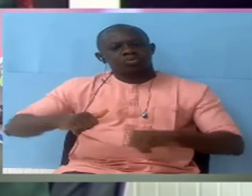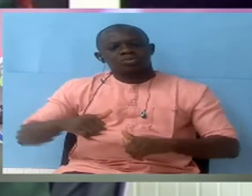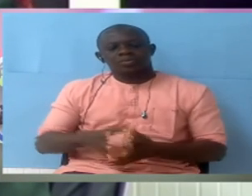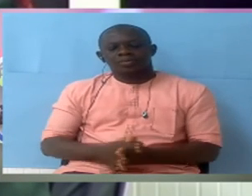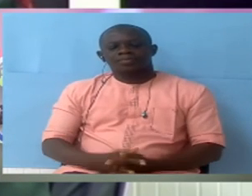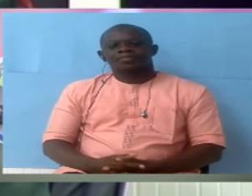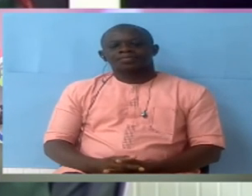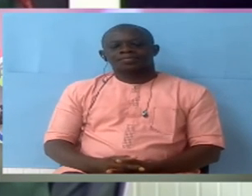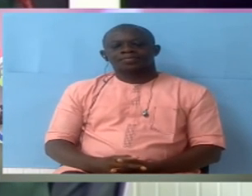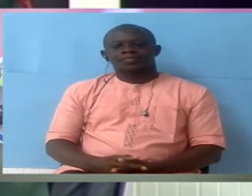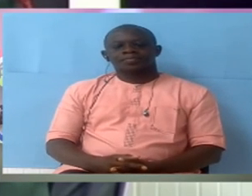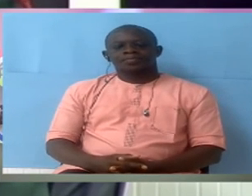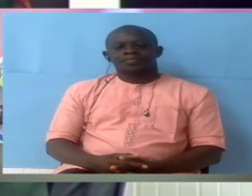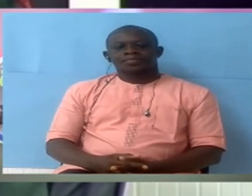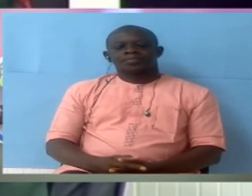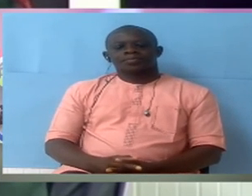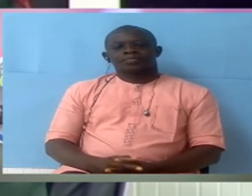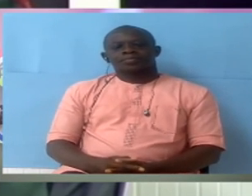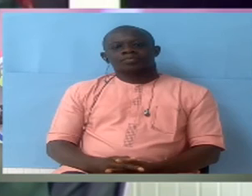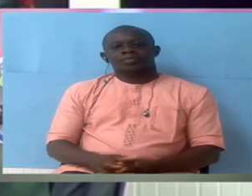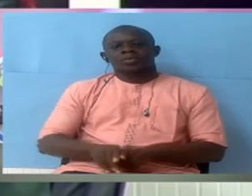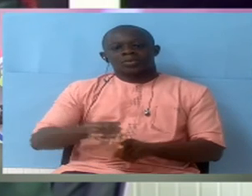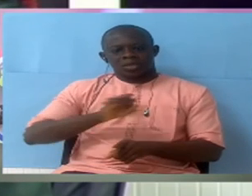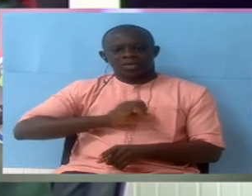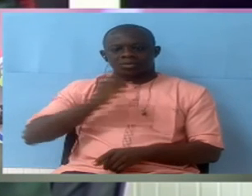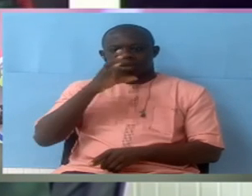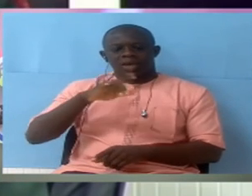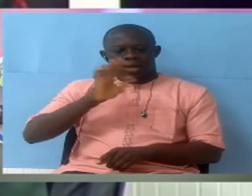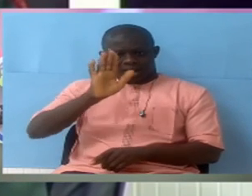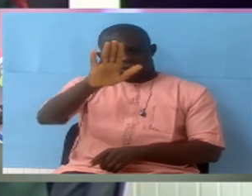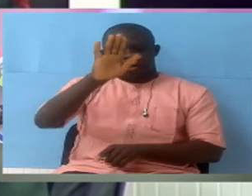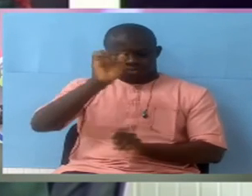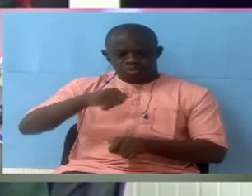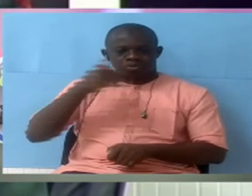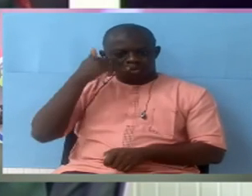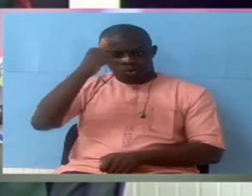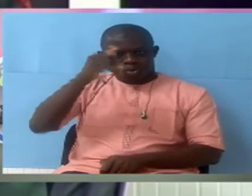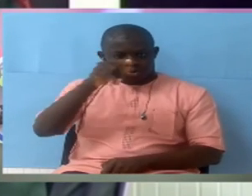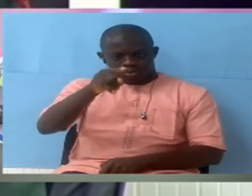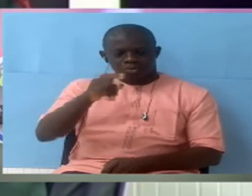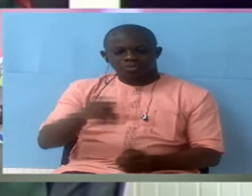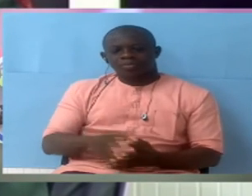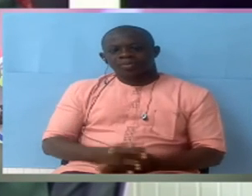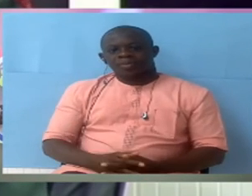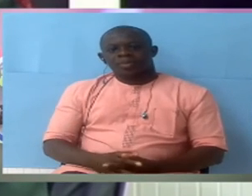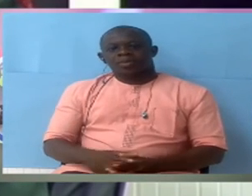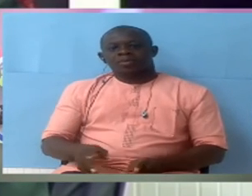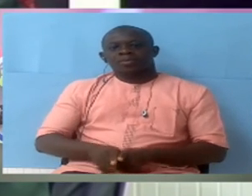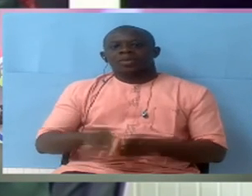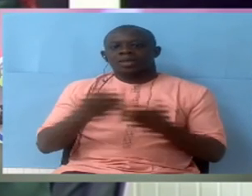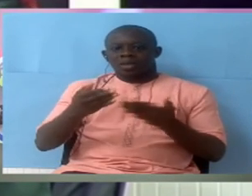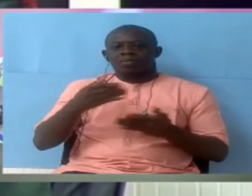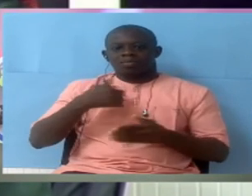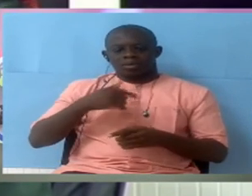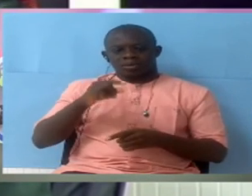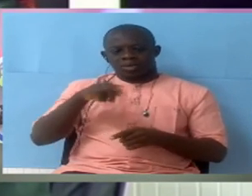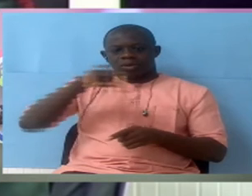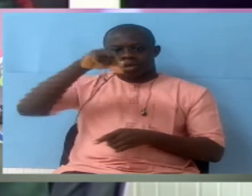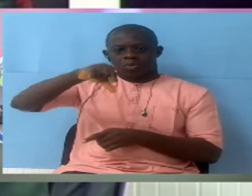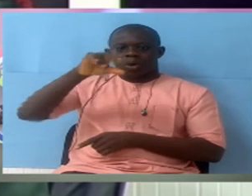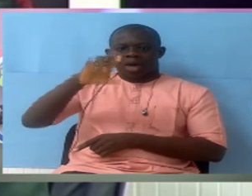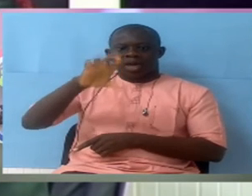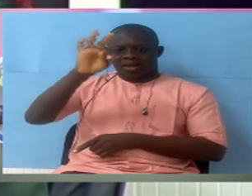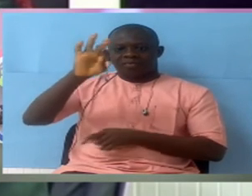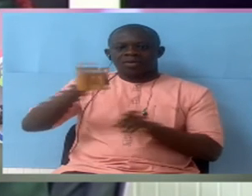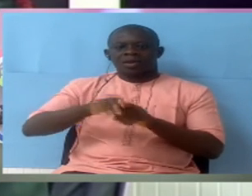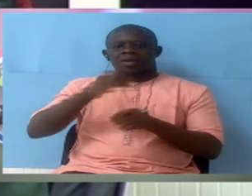lu xew. He said that I'll call you later. Mune ma dina la oyaat ci kanam. So I fall in my QRF. Ci